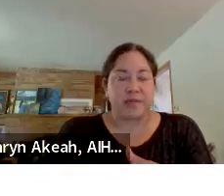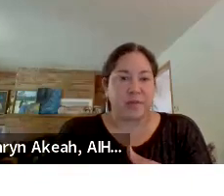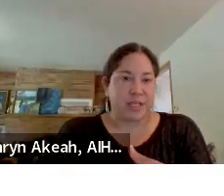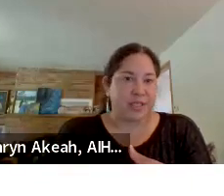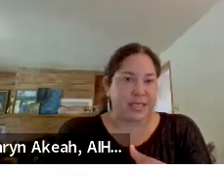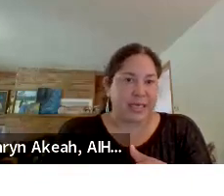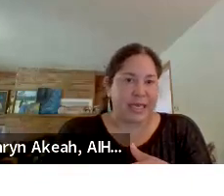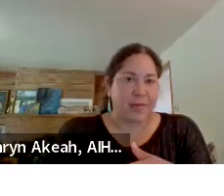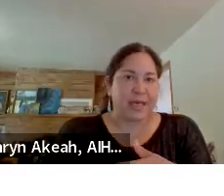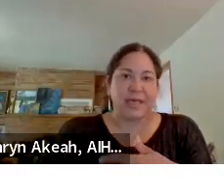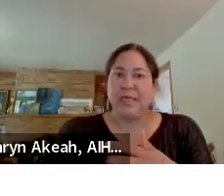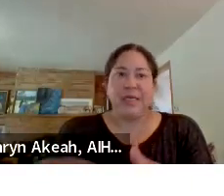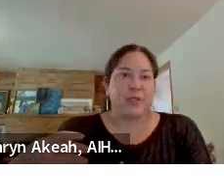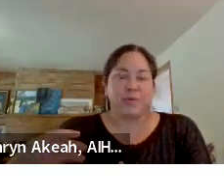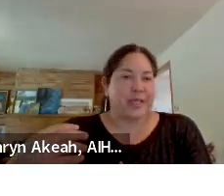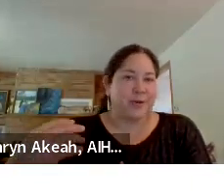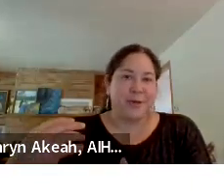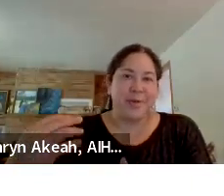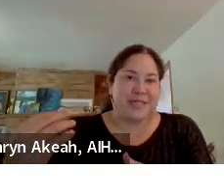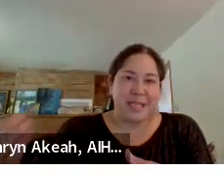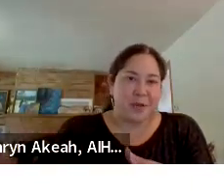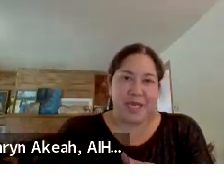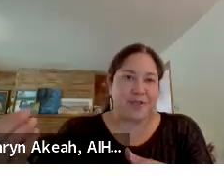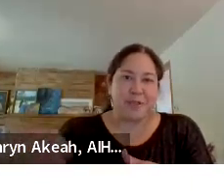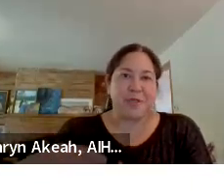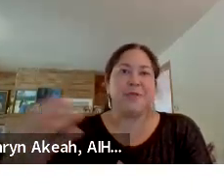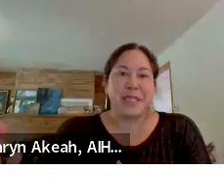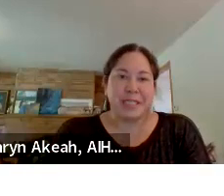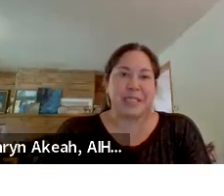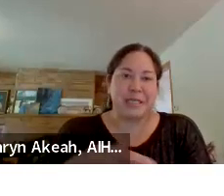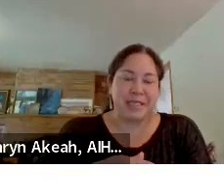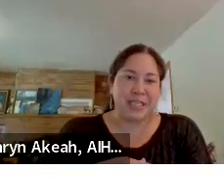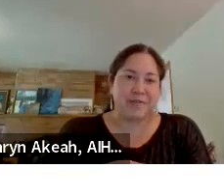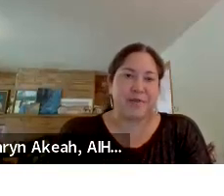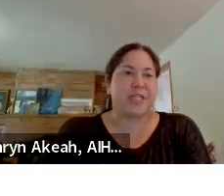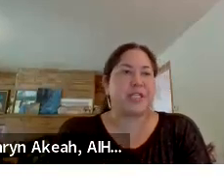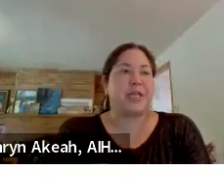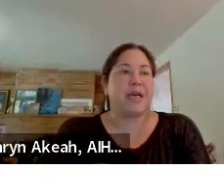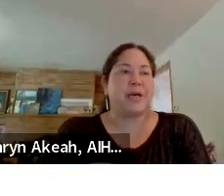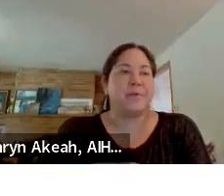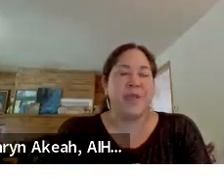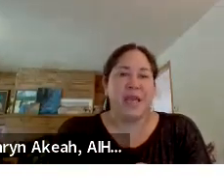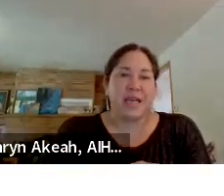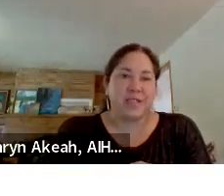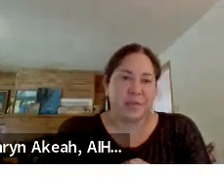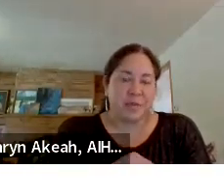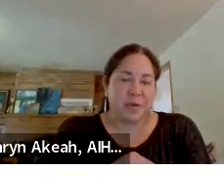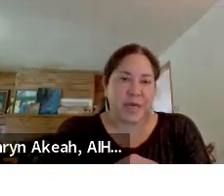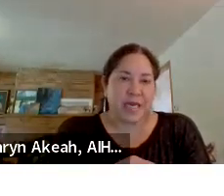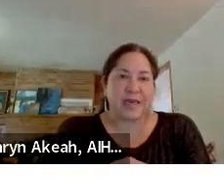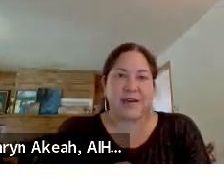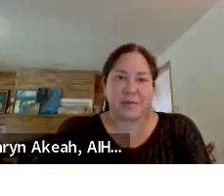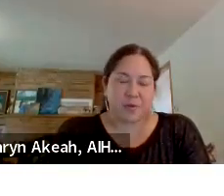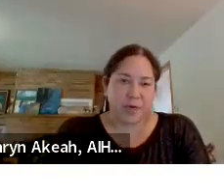not sharing information and citing HIPAA, which we're like, no, this is the other way. You should be using it to share information, and turning